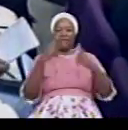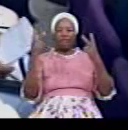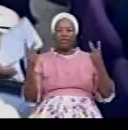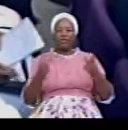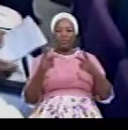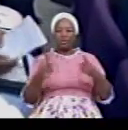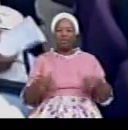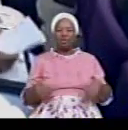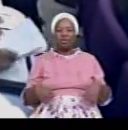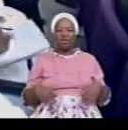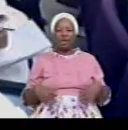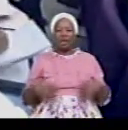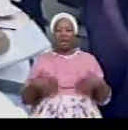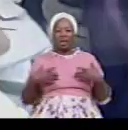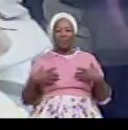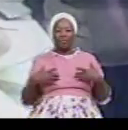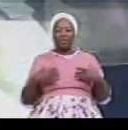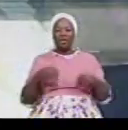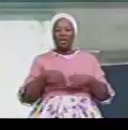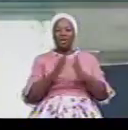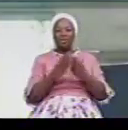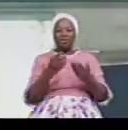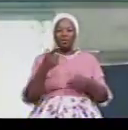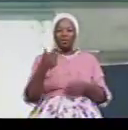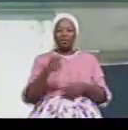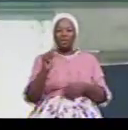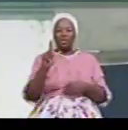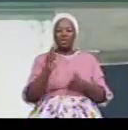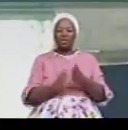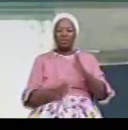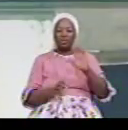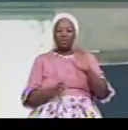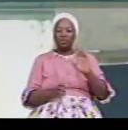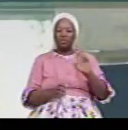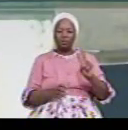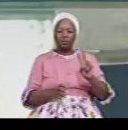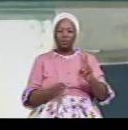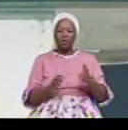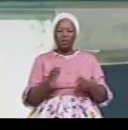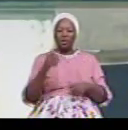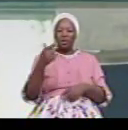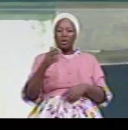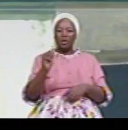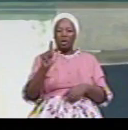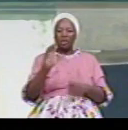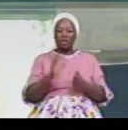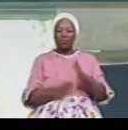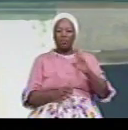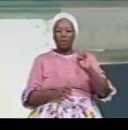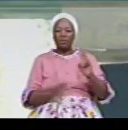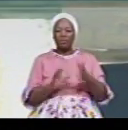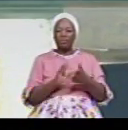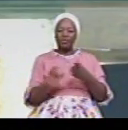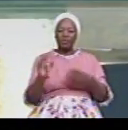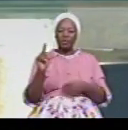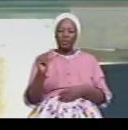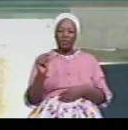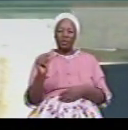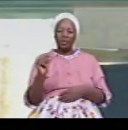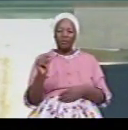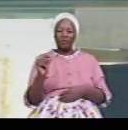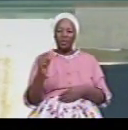Galatians chapter 2, reading from verse 20. Galatians chapter 2, verse